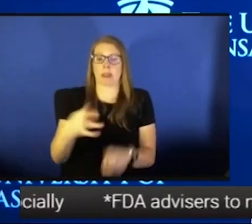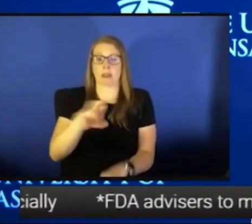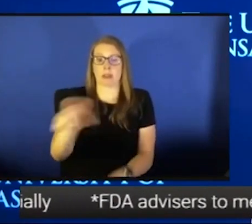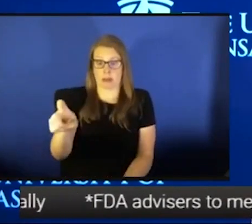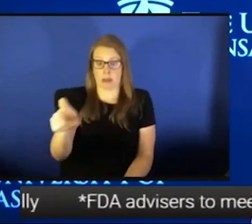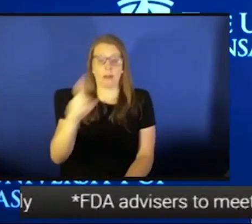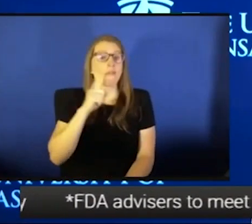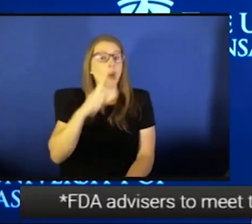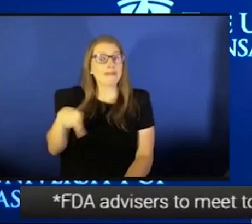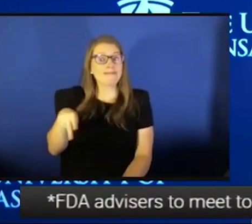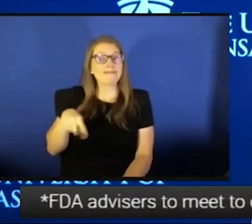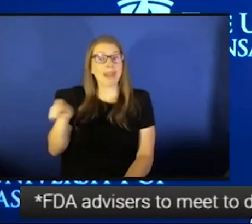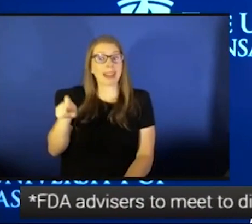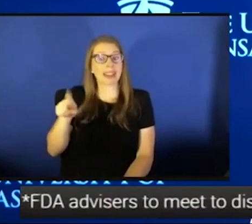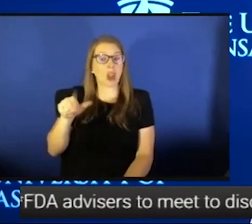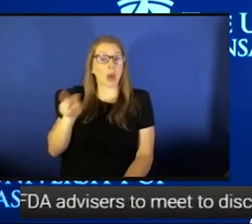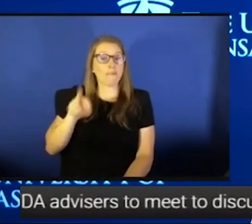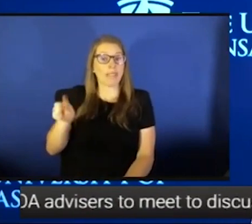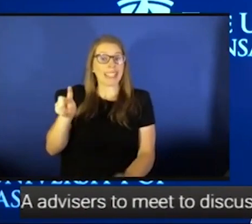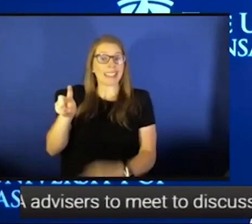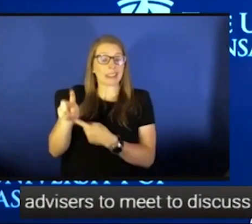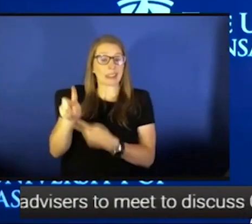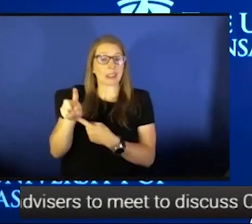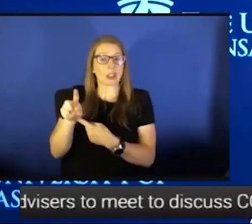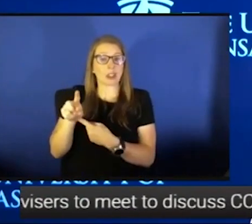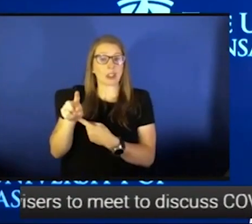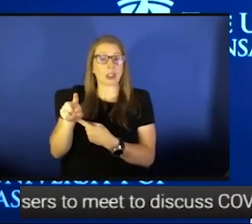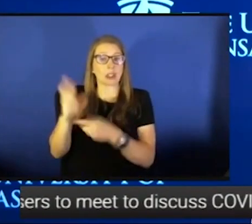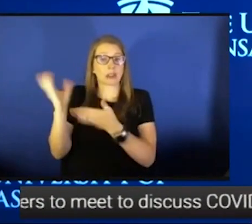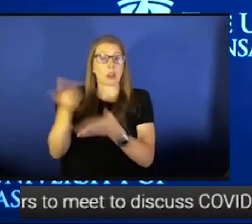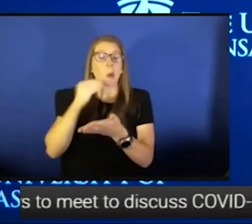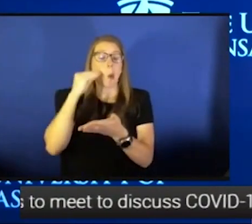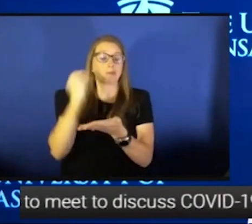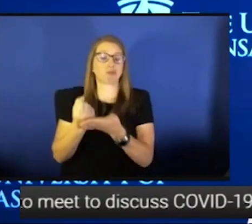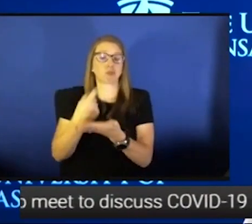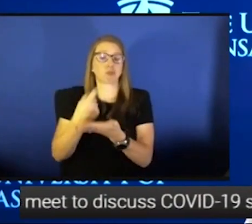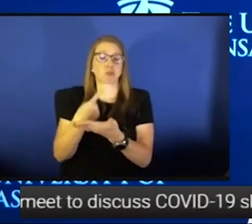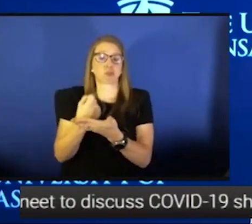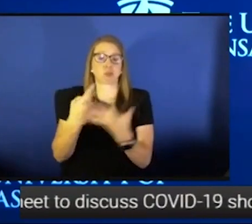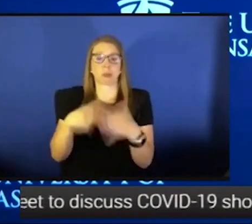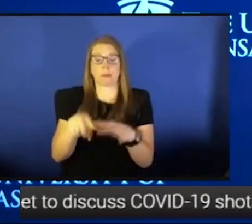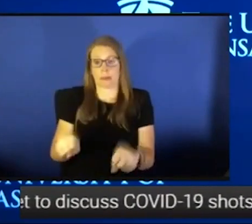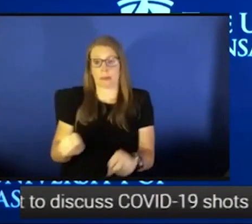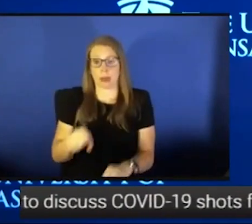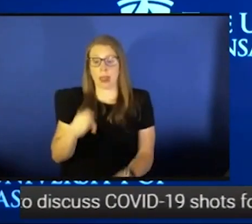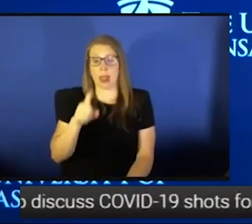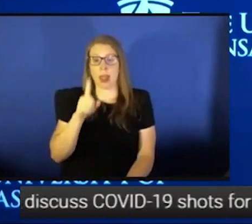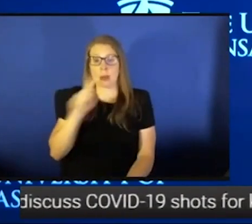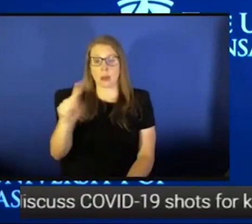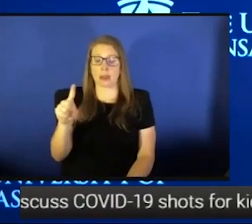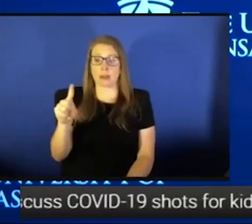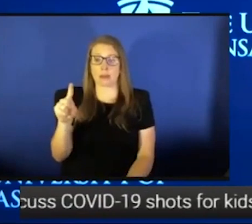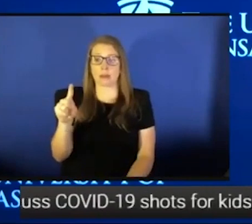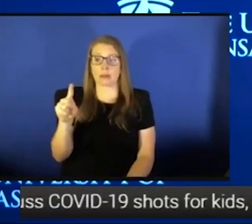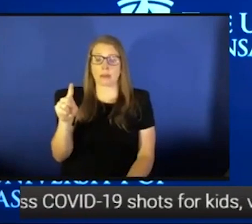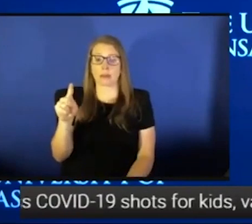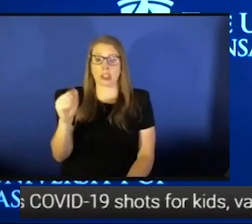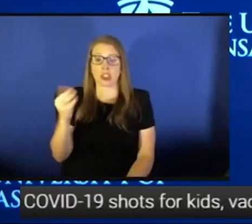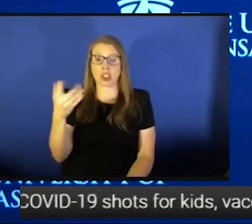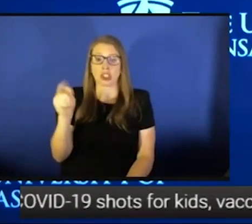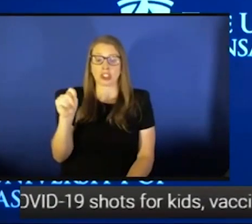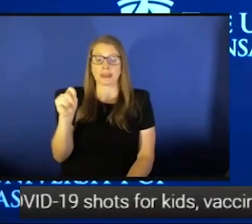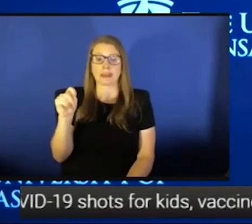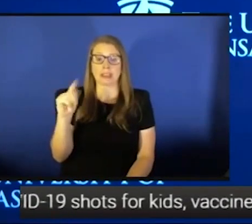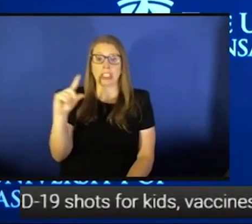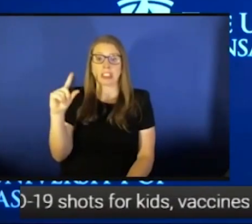Paxlovid, and you can take it home and get started on it. I think the Surgeon General was quoted yesterday saying we should